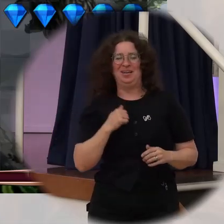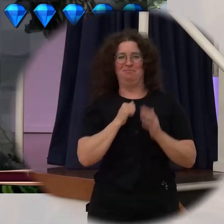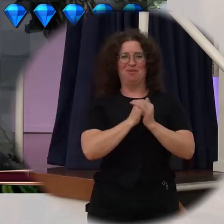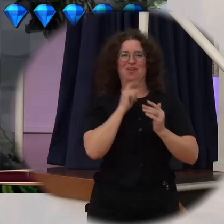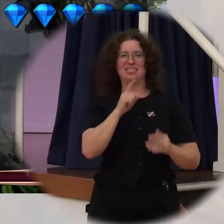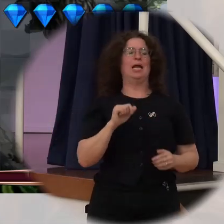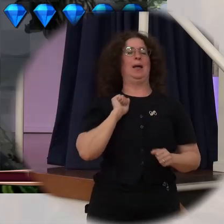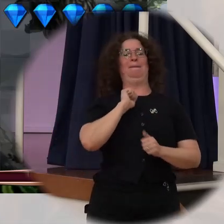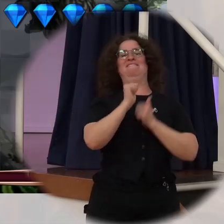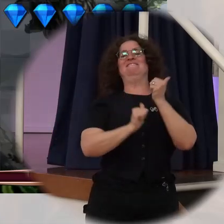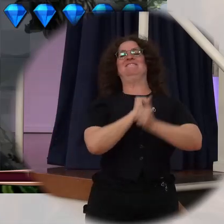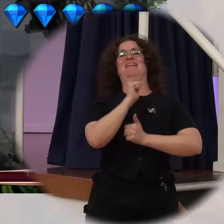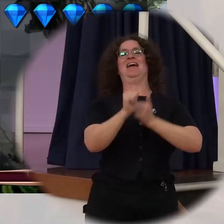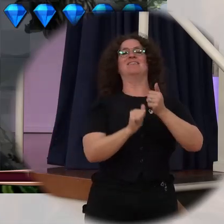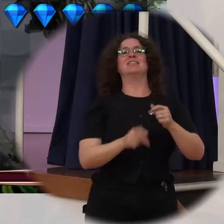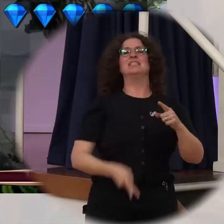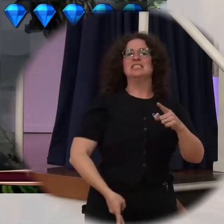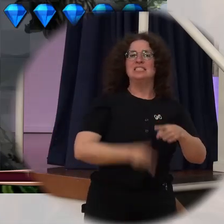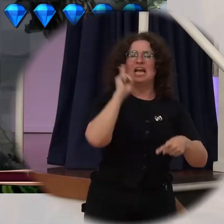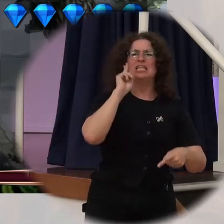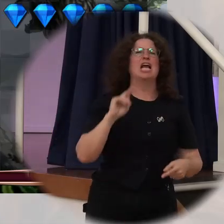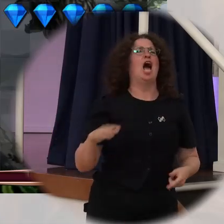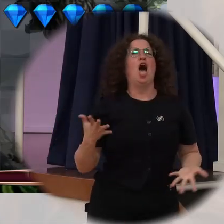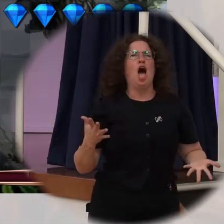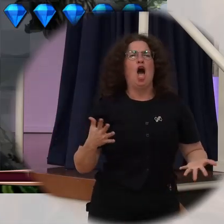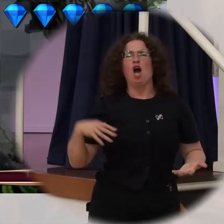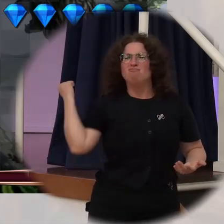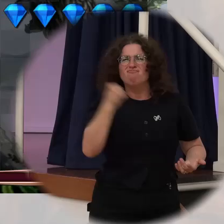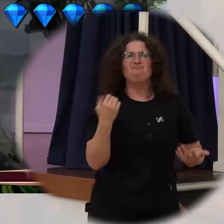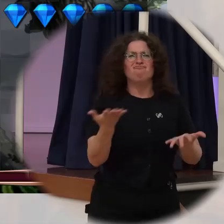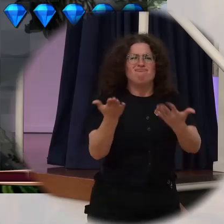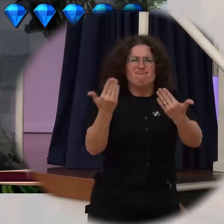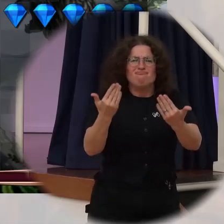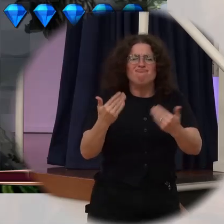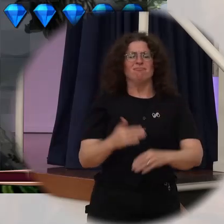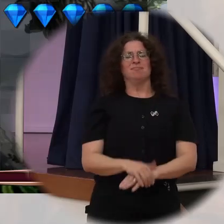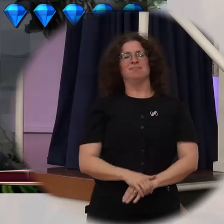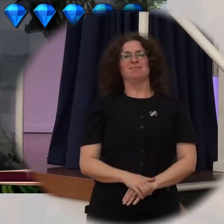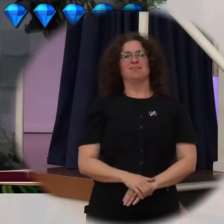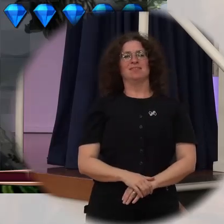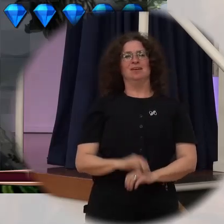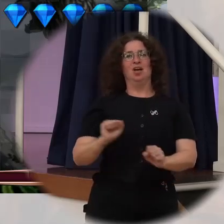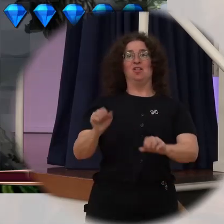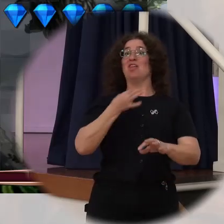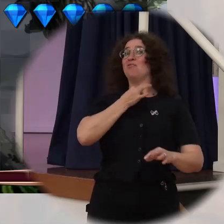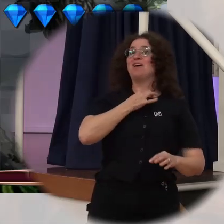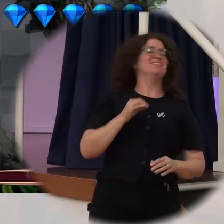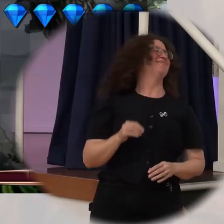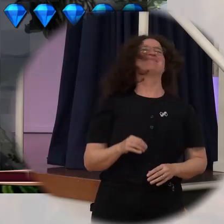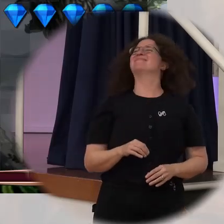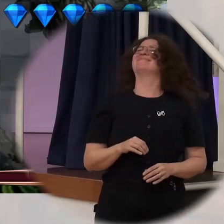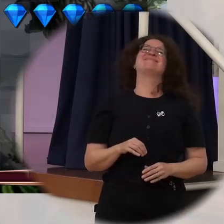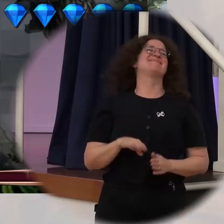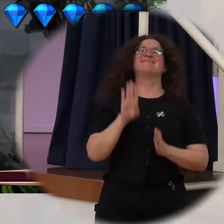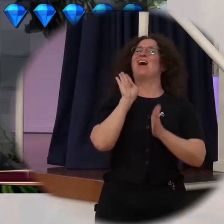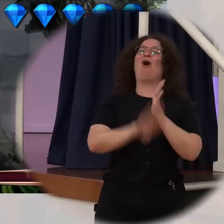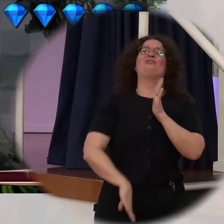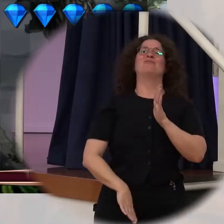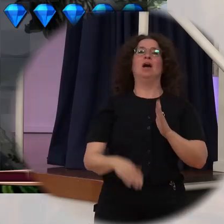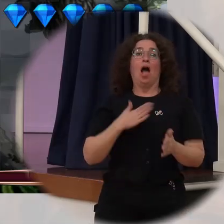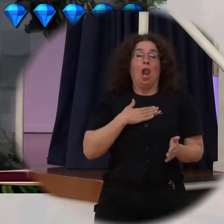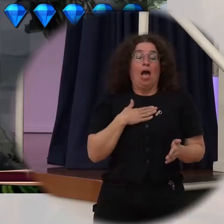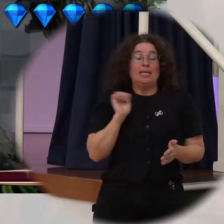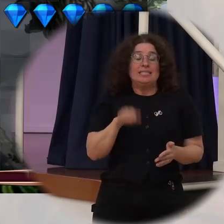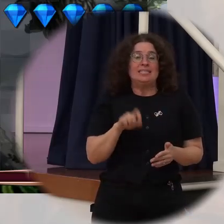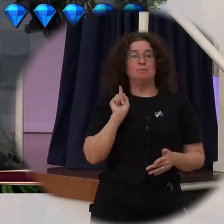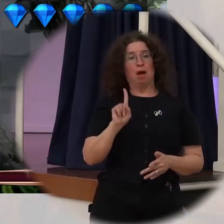their favorite level, and if I cut it, they'd try and kick me and punch me. But despite their threats, I took it out of the game, even though I liked it.